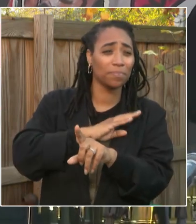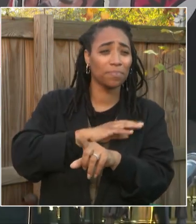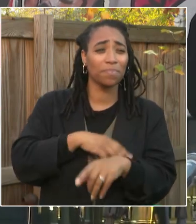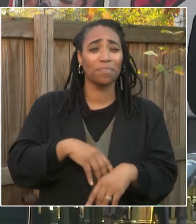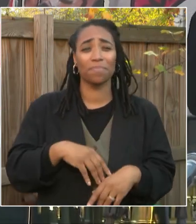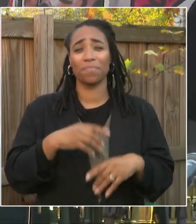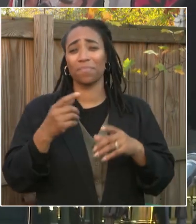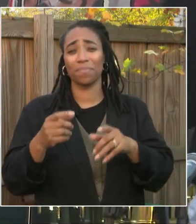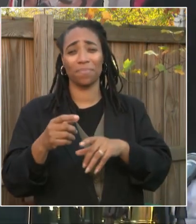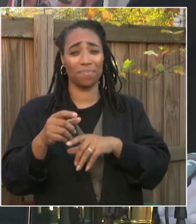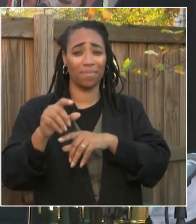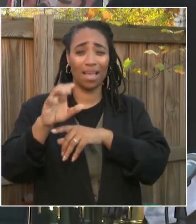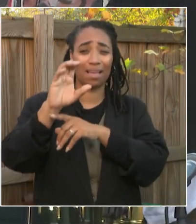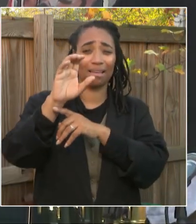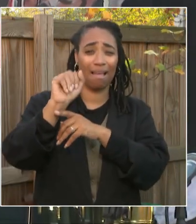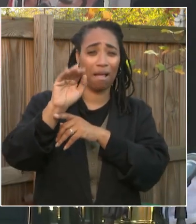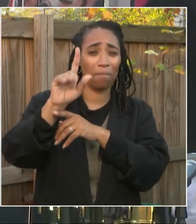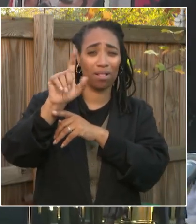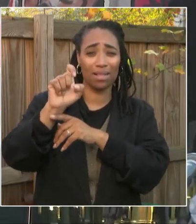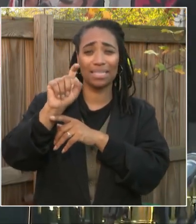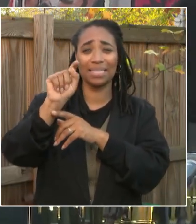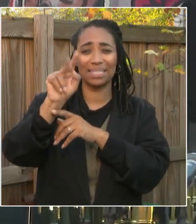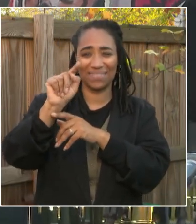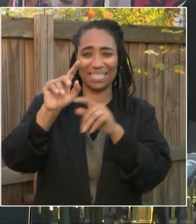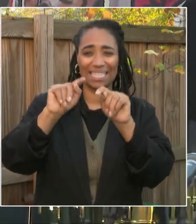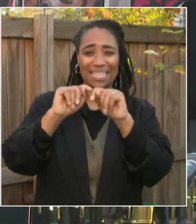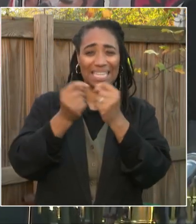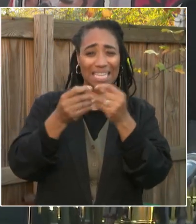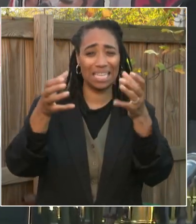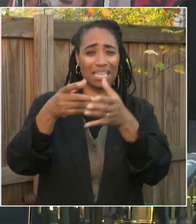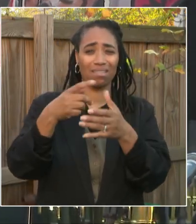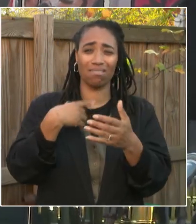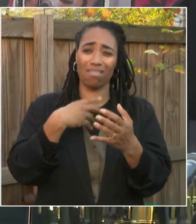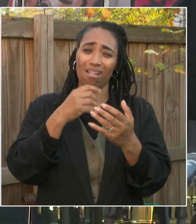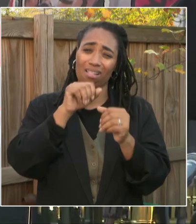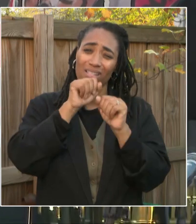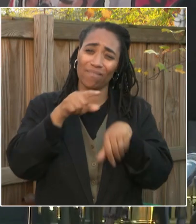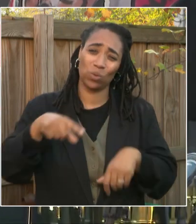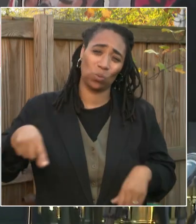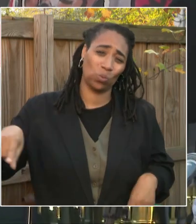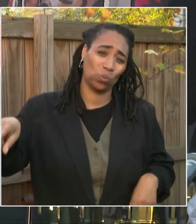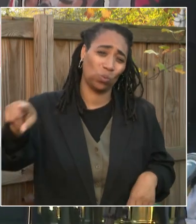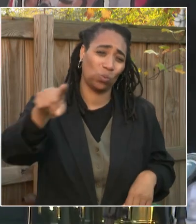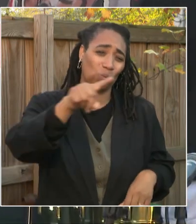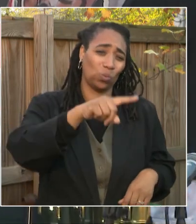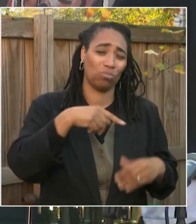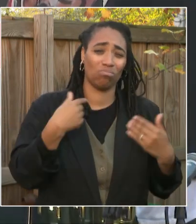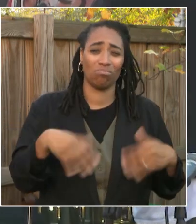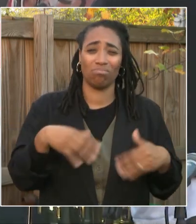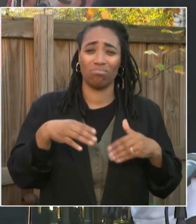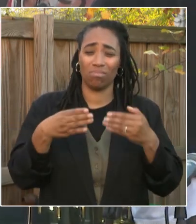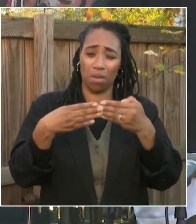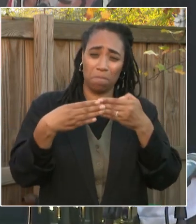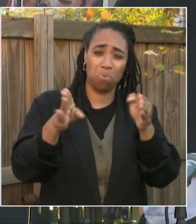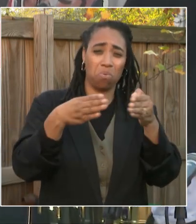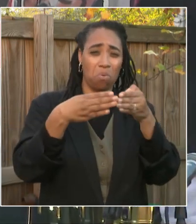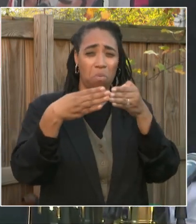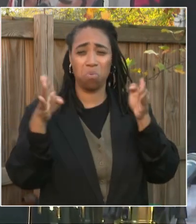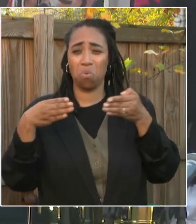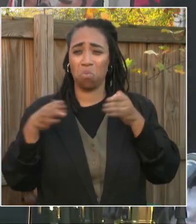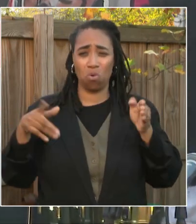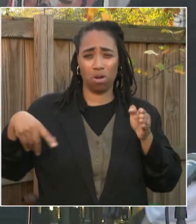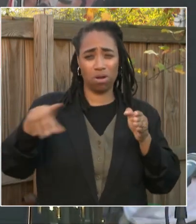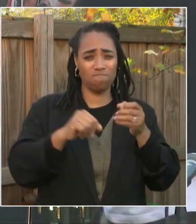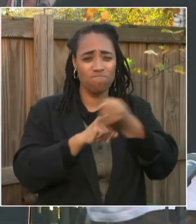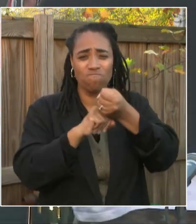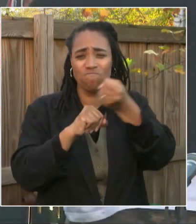and open the doors for us and letting us know that we are somebody that don't have to move out of town. Don't have to go nowhere else to make money. We can